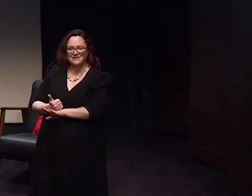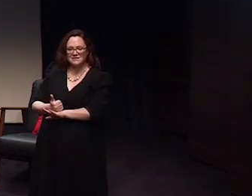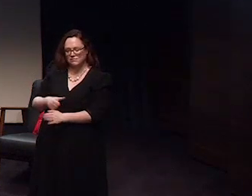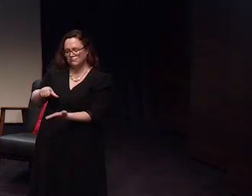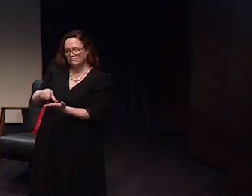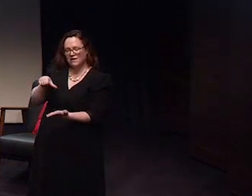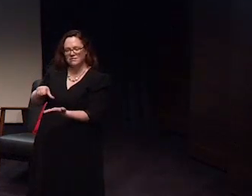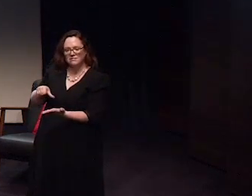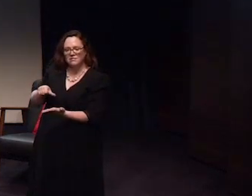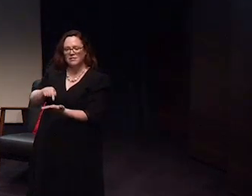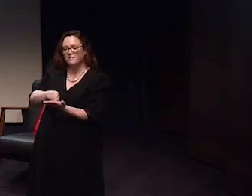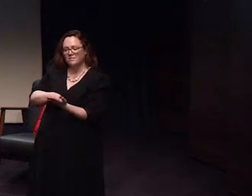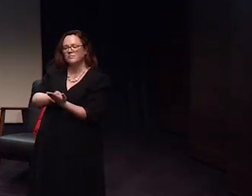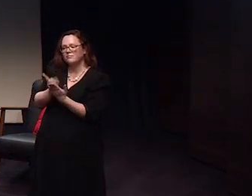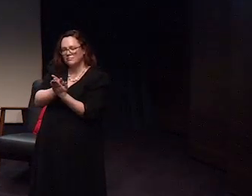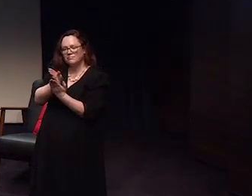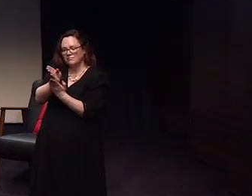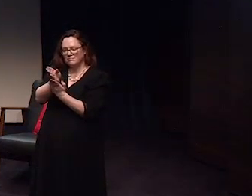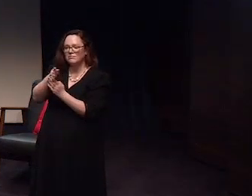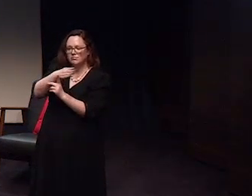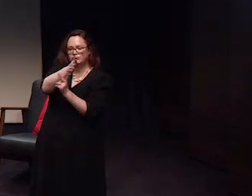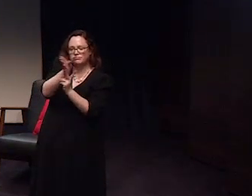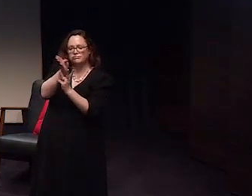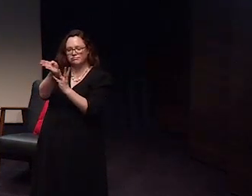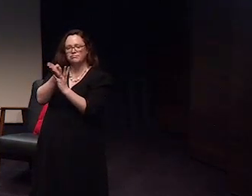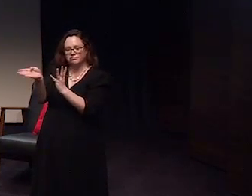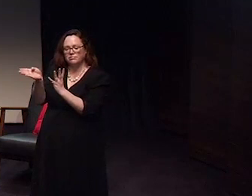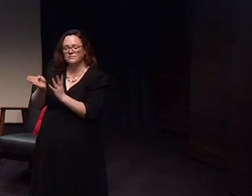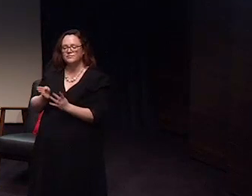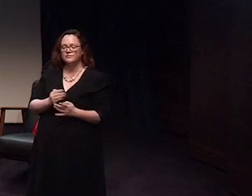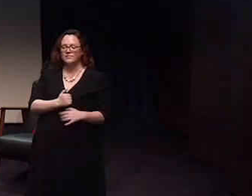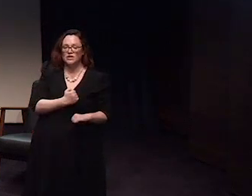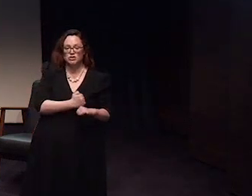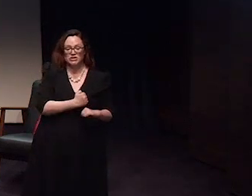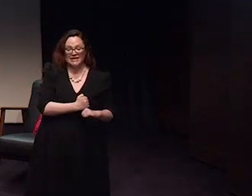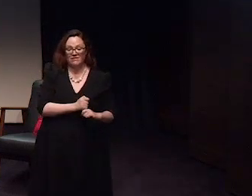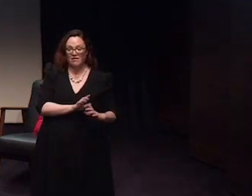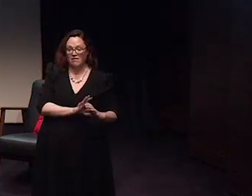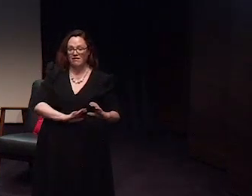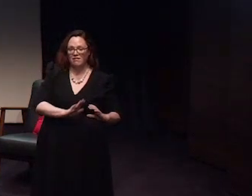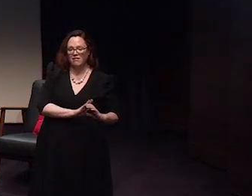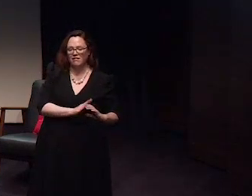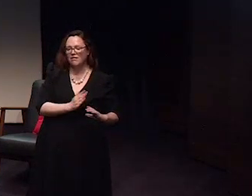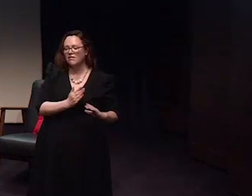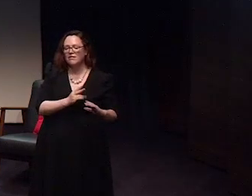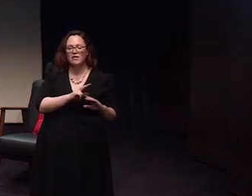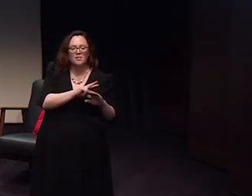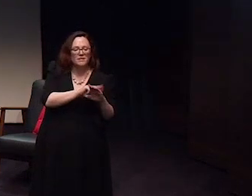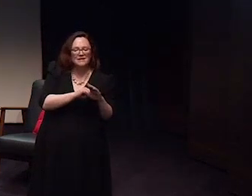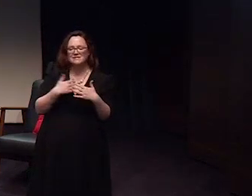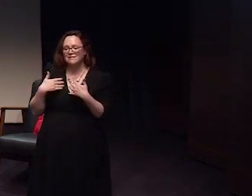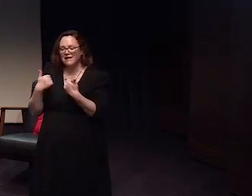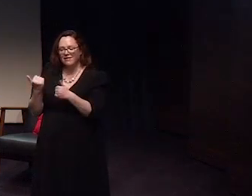the number 117. In Geneva, we have a common technical platform between the police and health